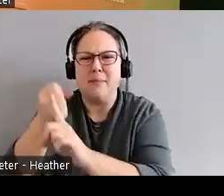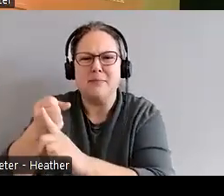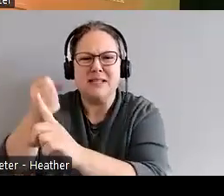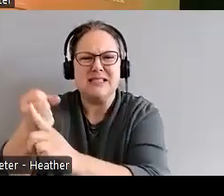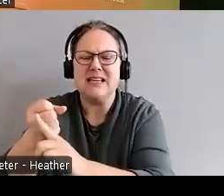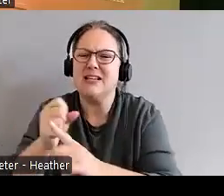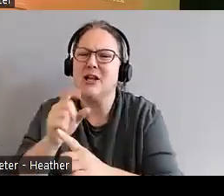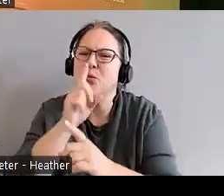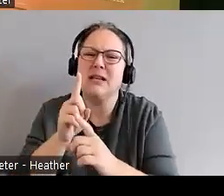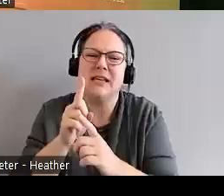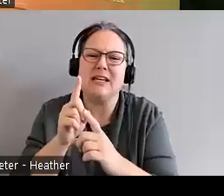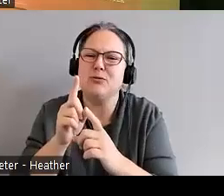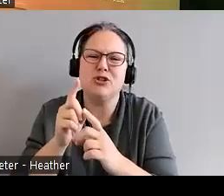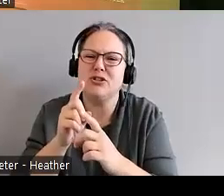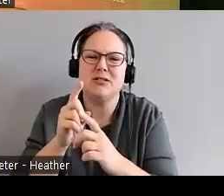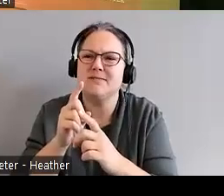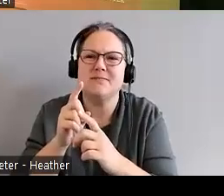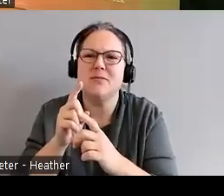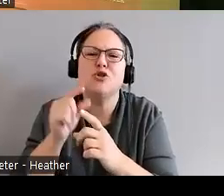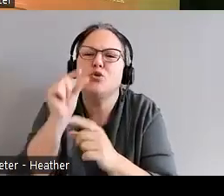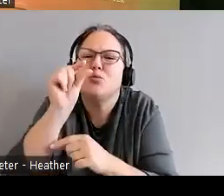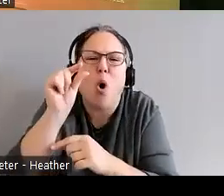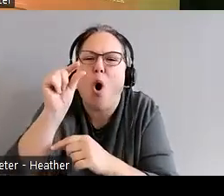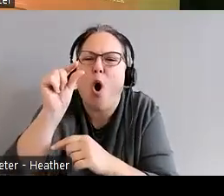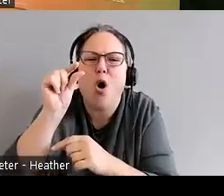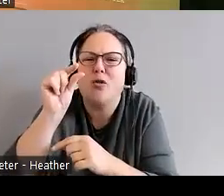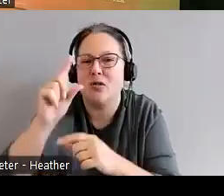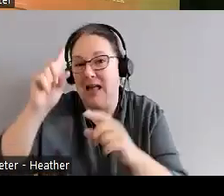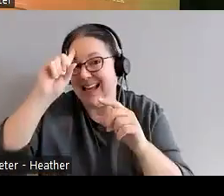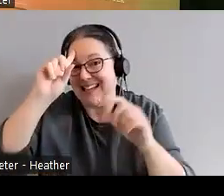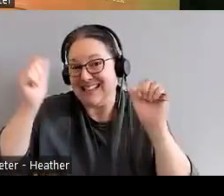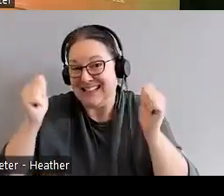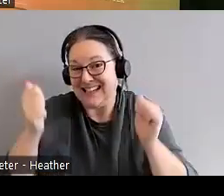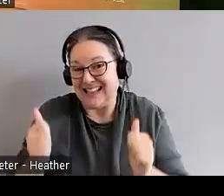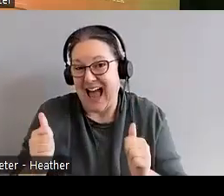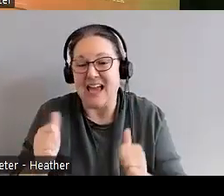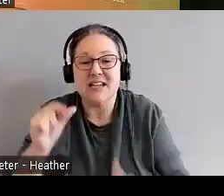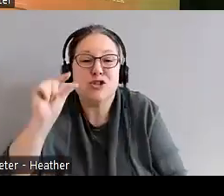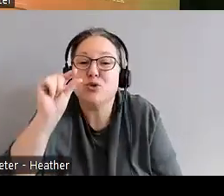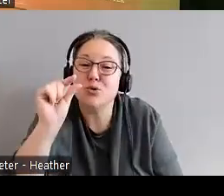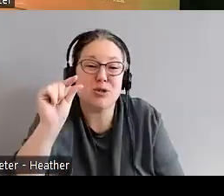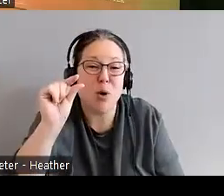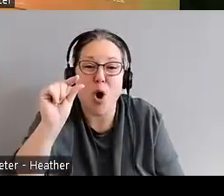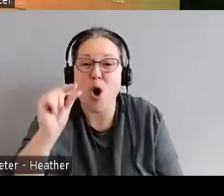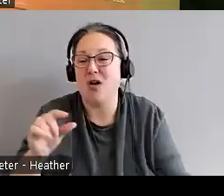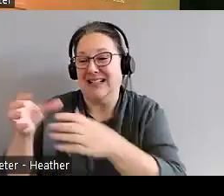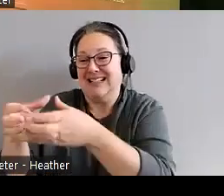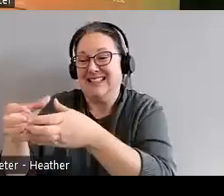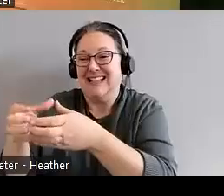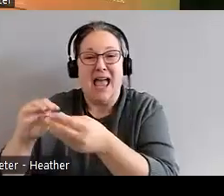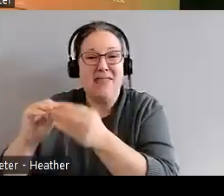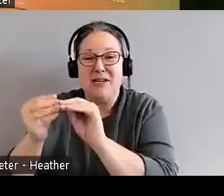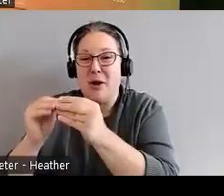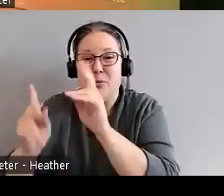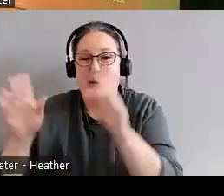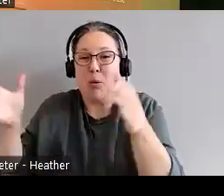what I realized is that cognitive decline number is too small and my sample is dwindling so fast. So